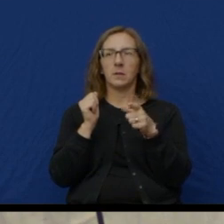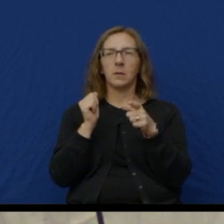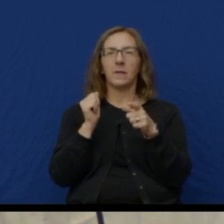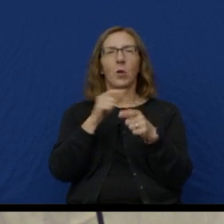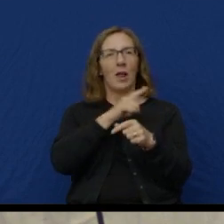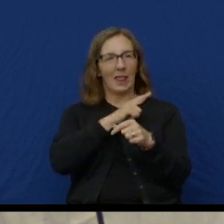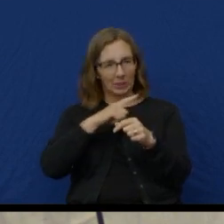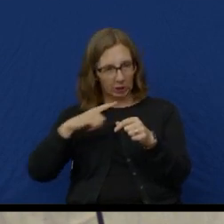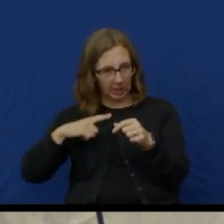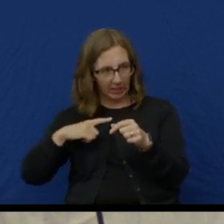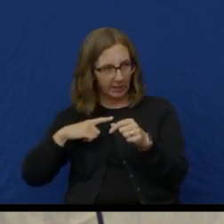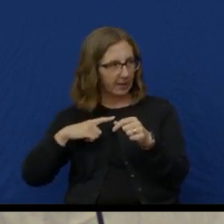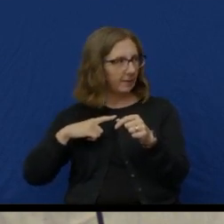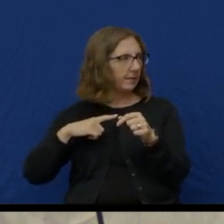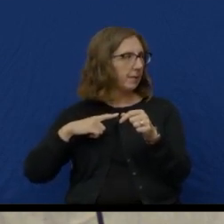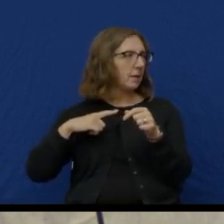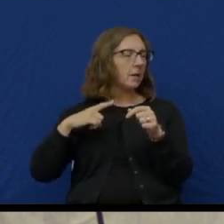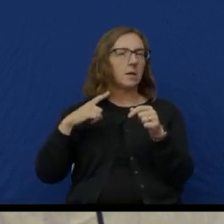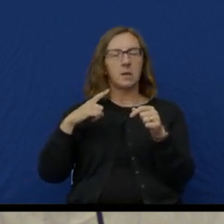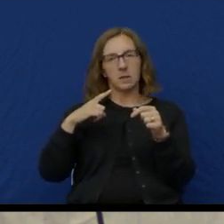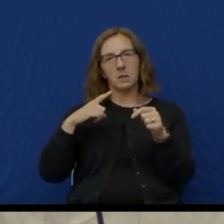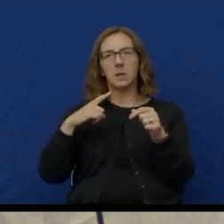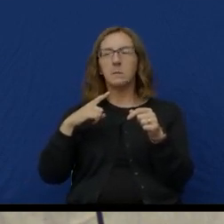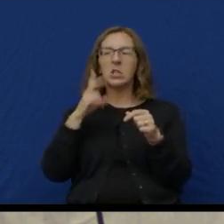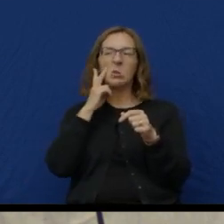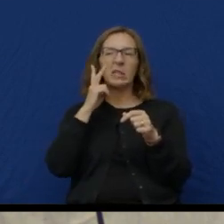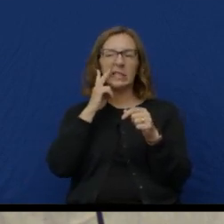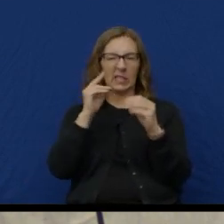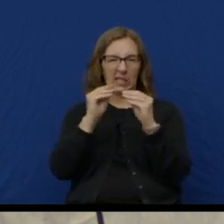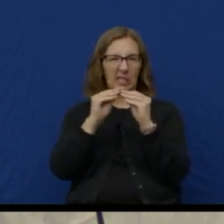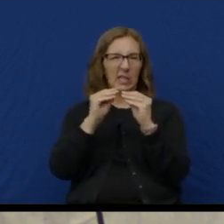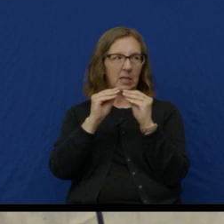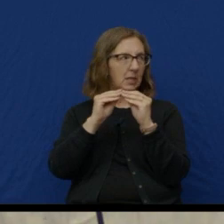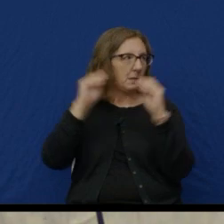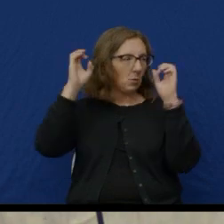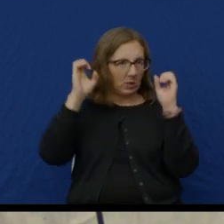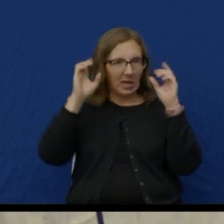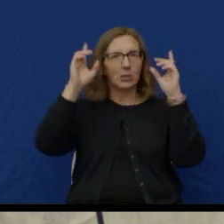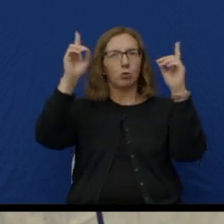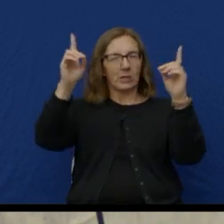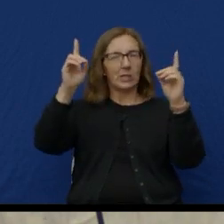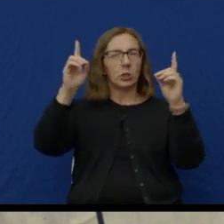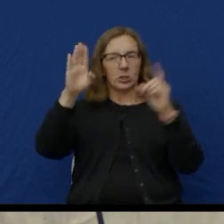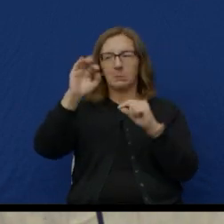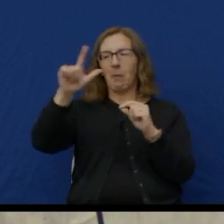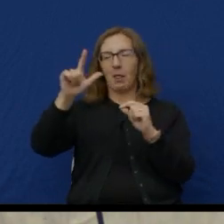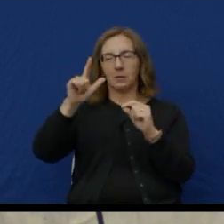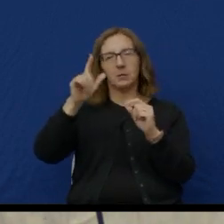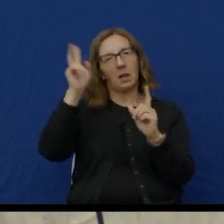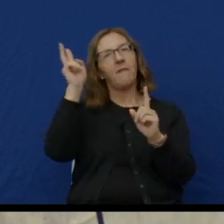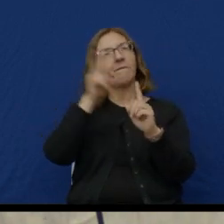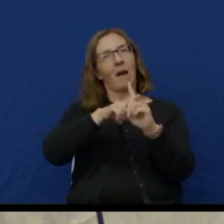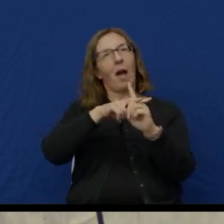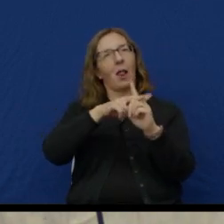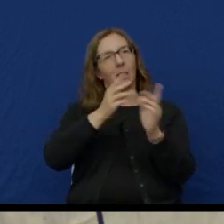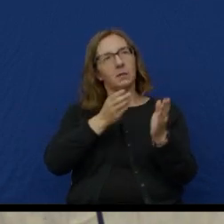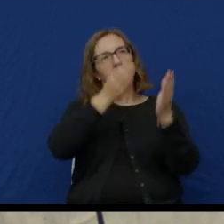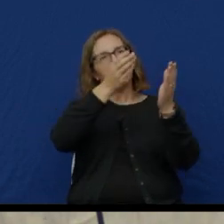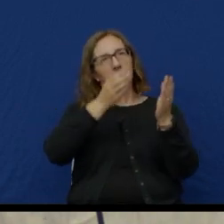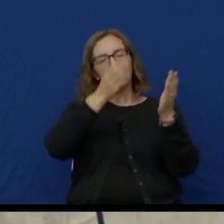side. Obviously, there'll be a lot more education bills filed. I've forgotten how many were filed last time, but it was a